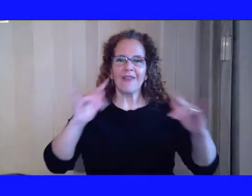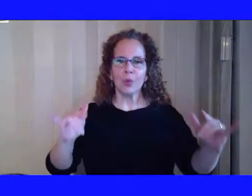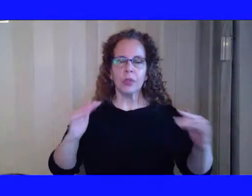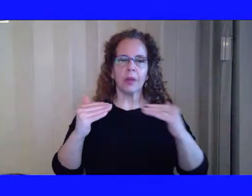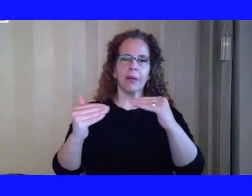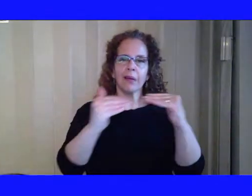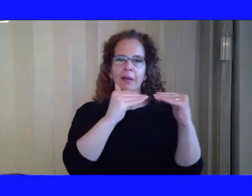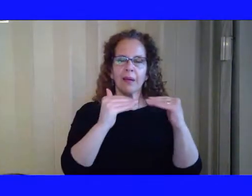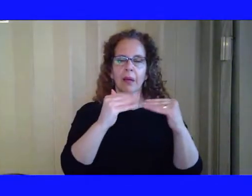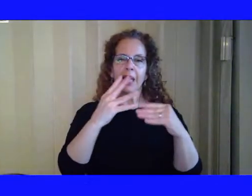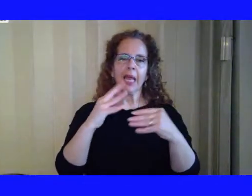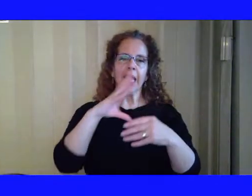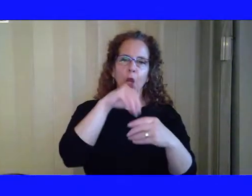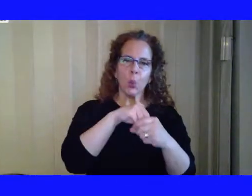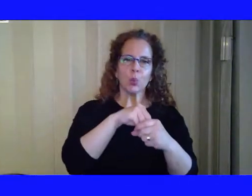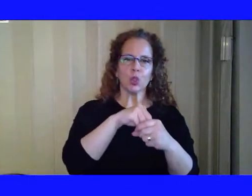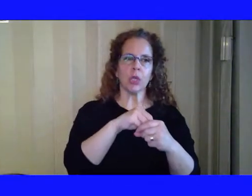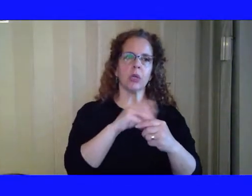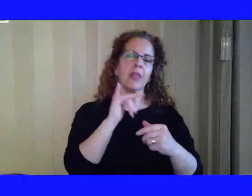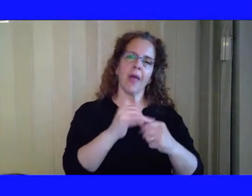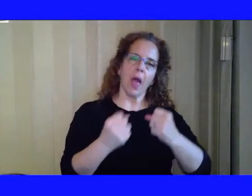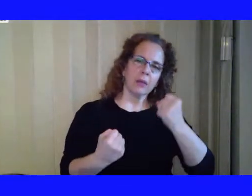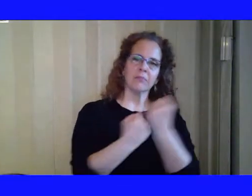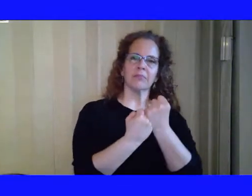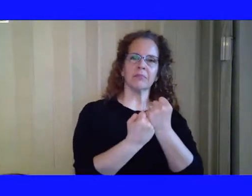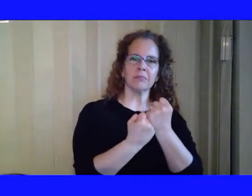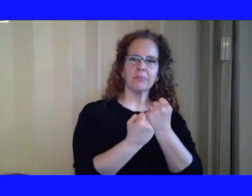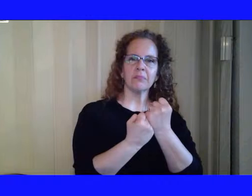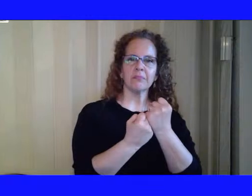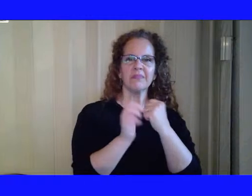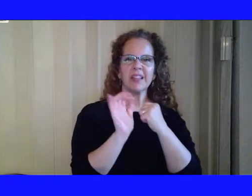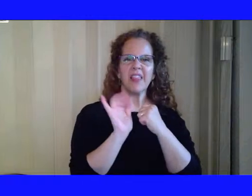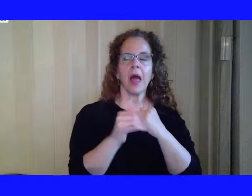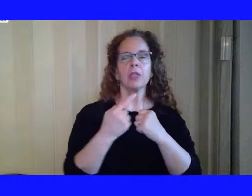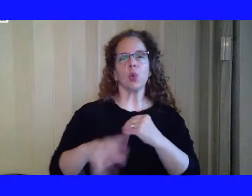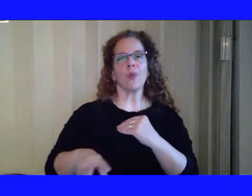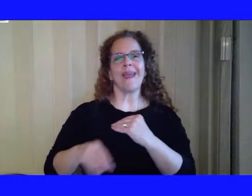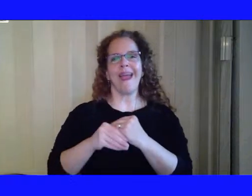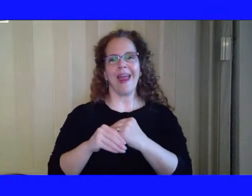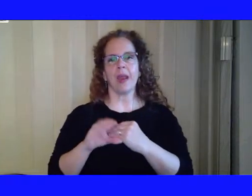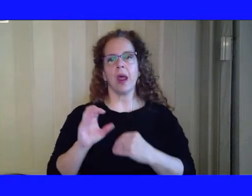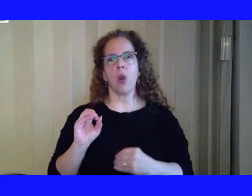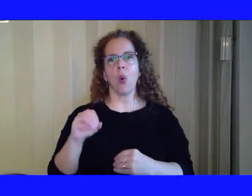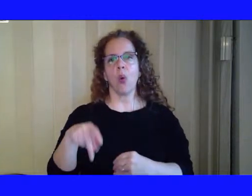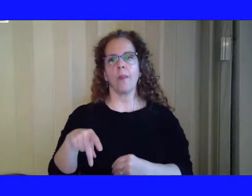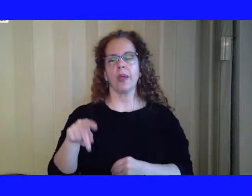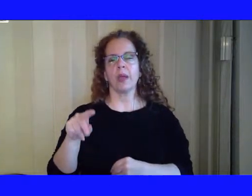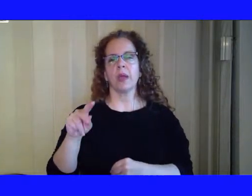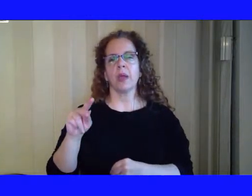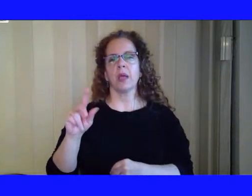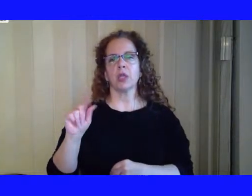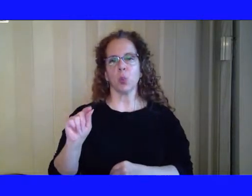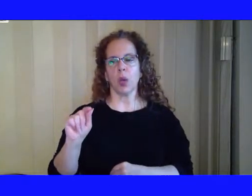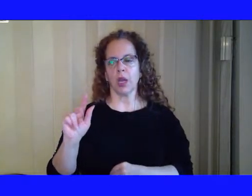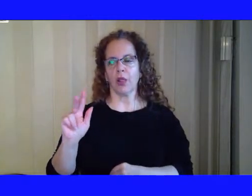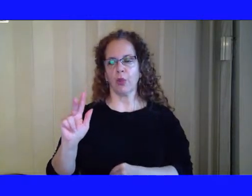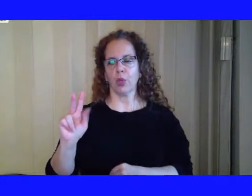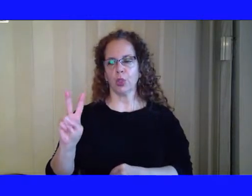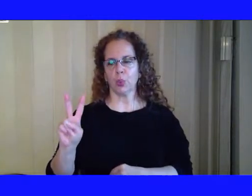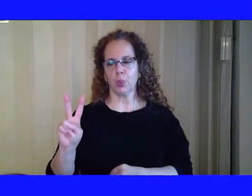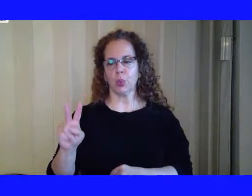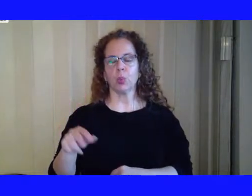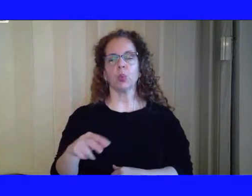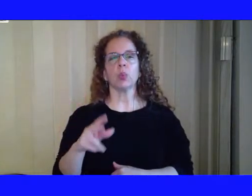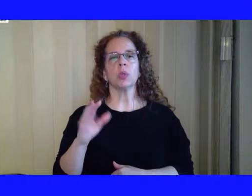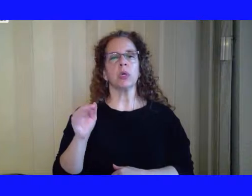of complaints that are filed. And I ask you to keep this in mind as we go to external complaints, because the largest number of complaints